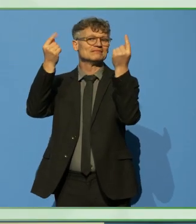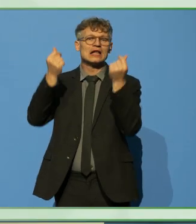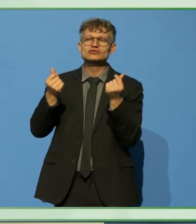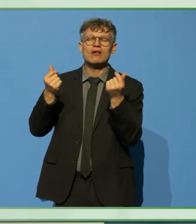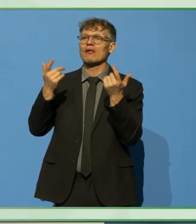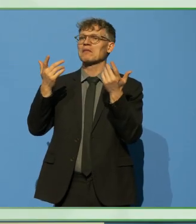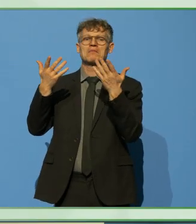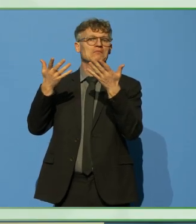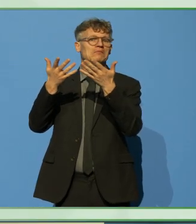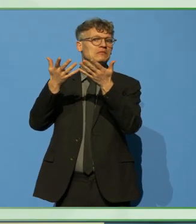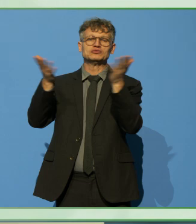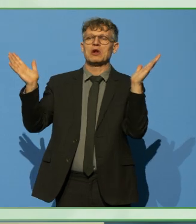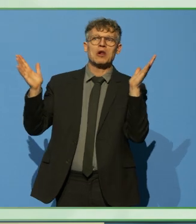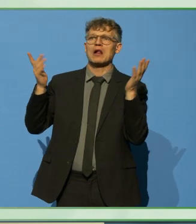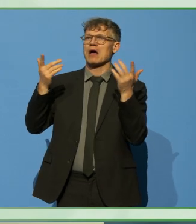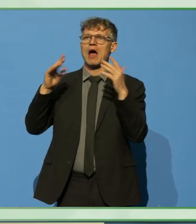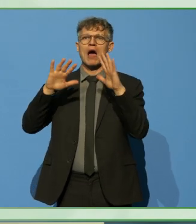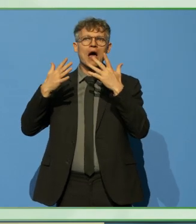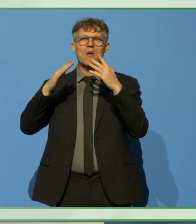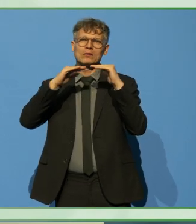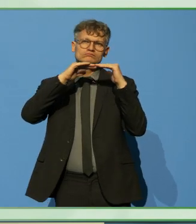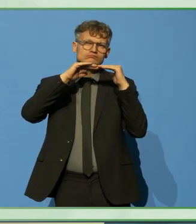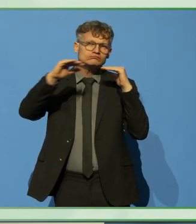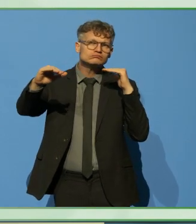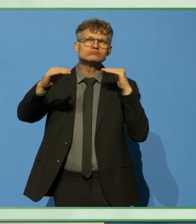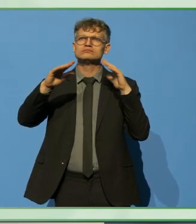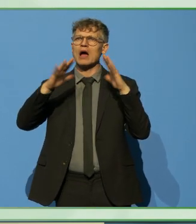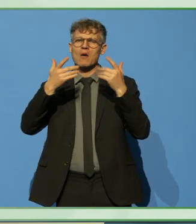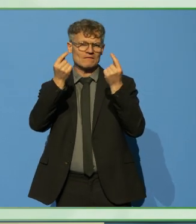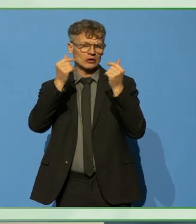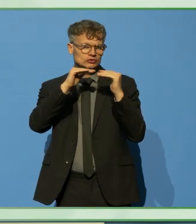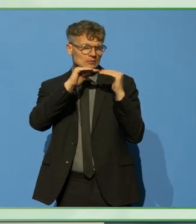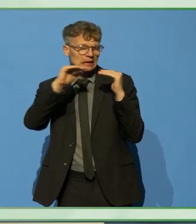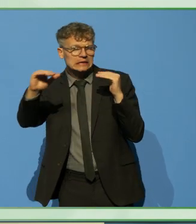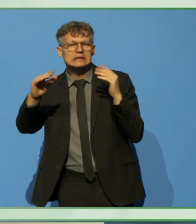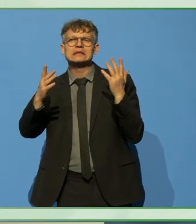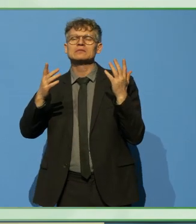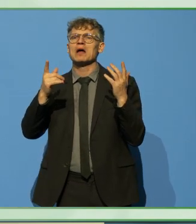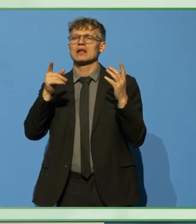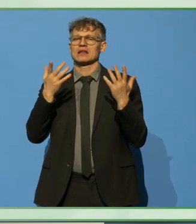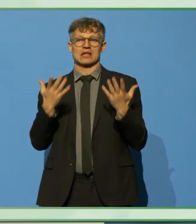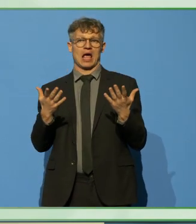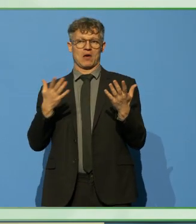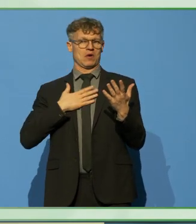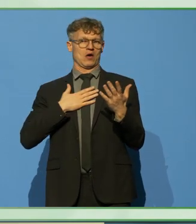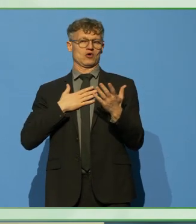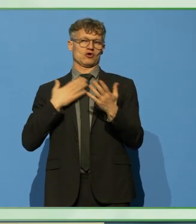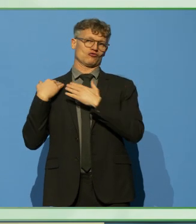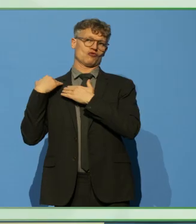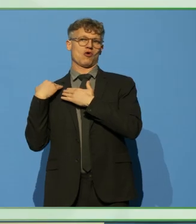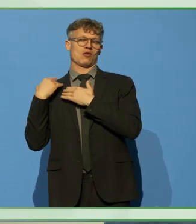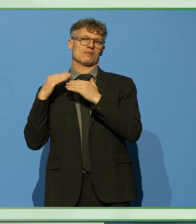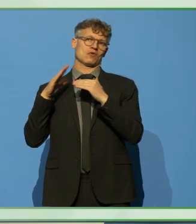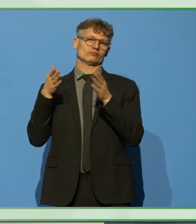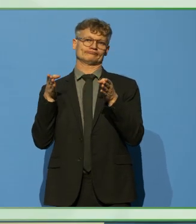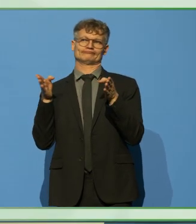know, financial stability matters. But then we have expanded our scope here, and we have now